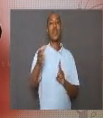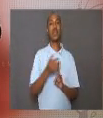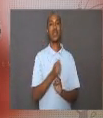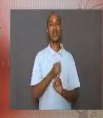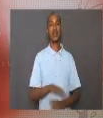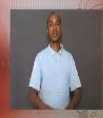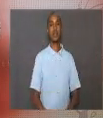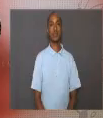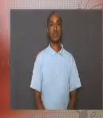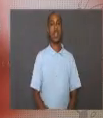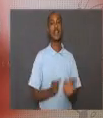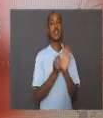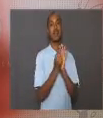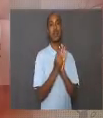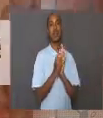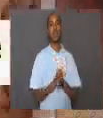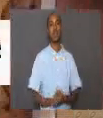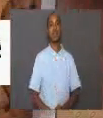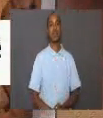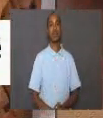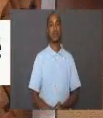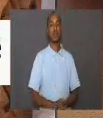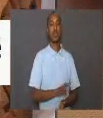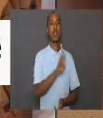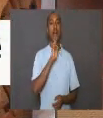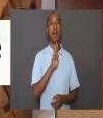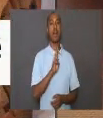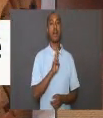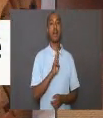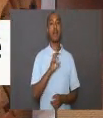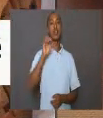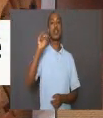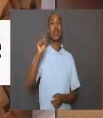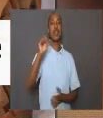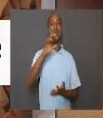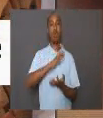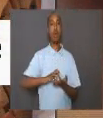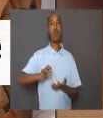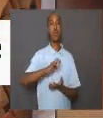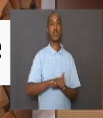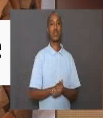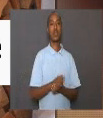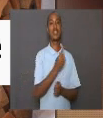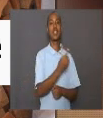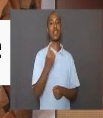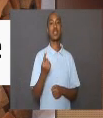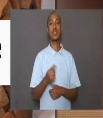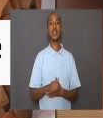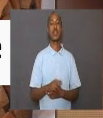contain. For example, there are sulfur compounds, such